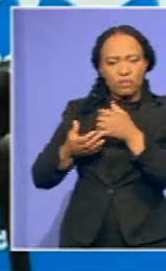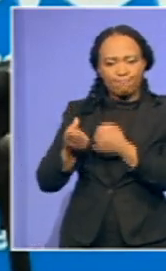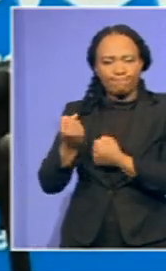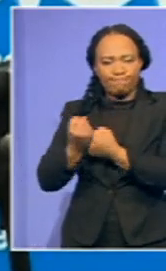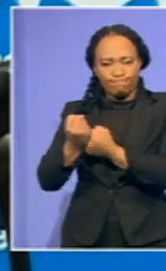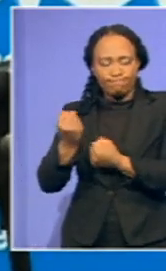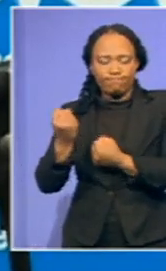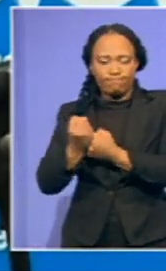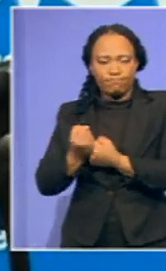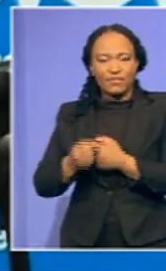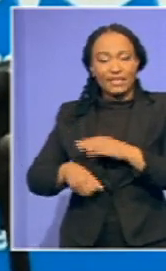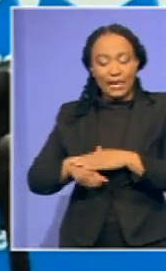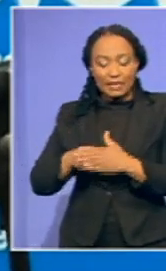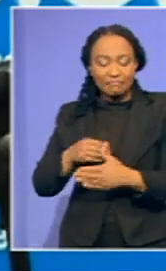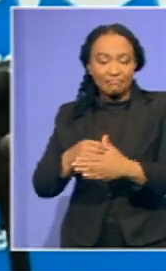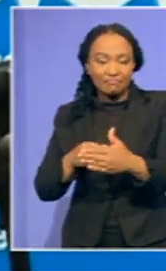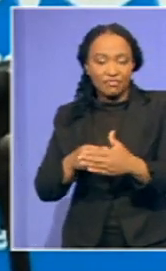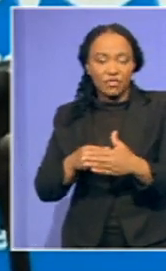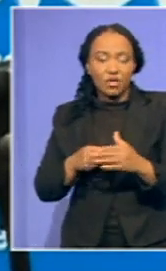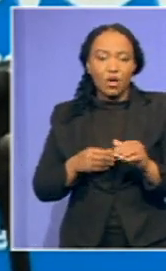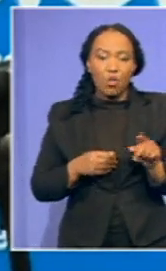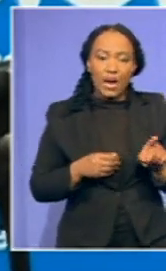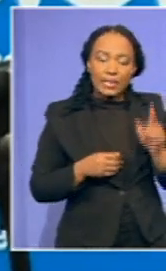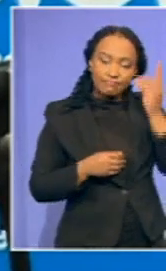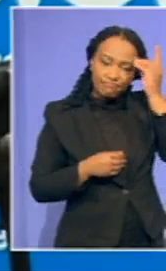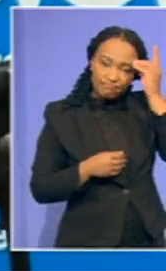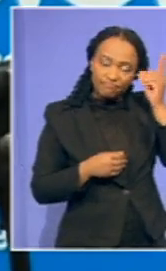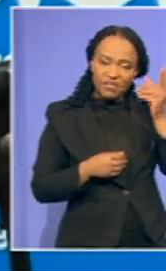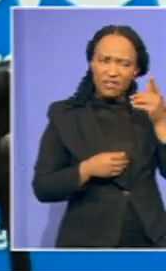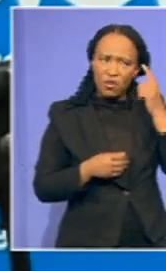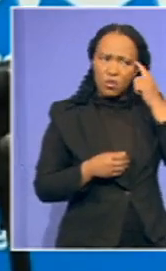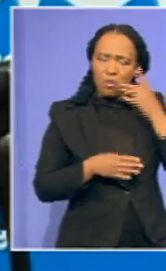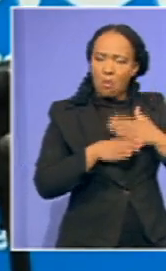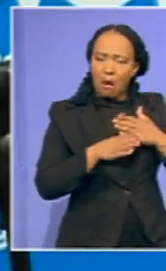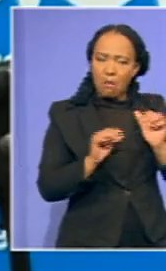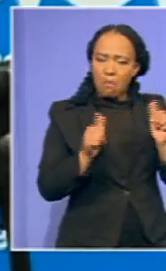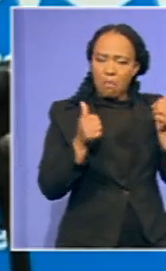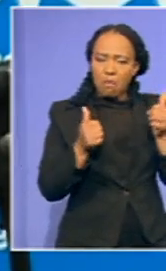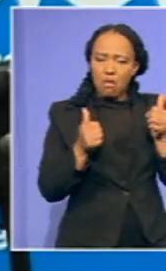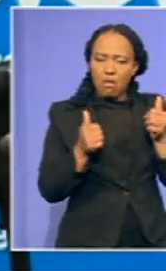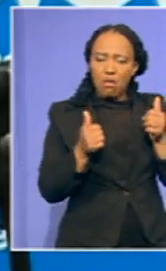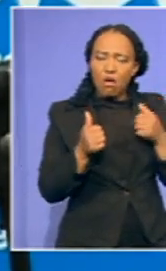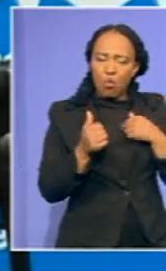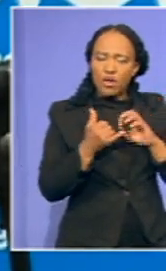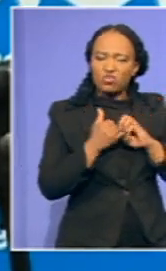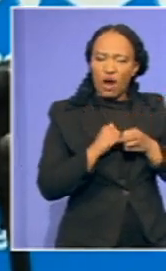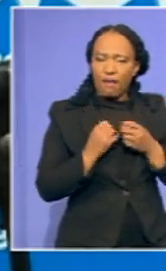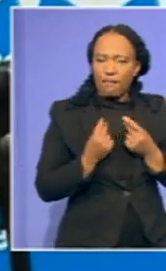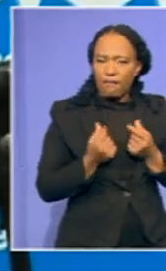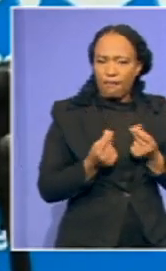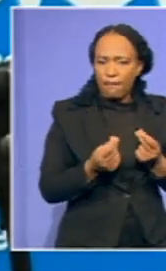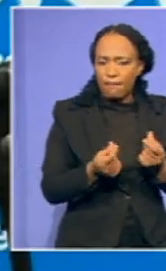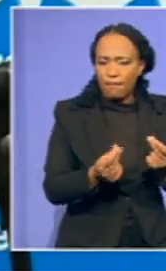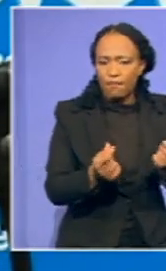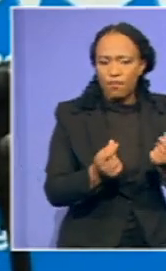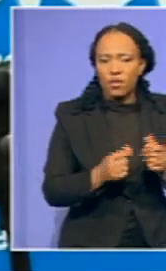the turnaround time. If the eThekwini has a solution that they think it might work, if our input is required, we are trying to fast track